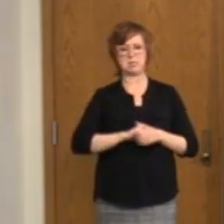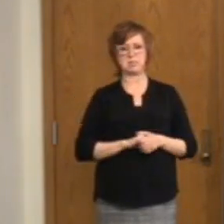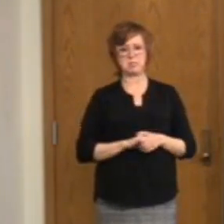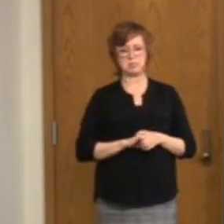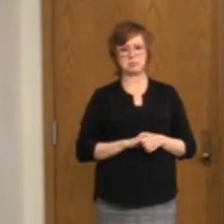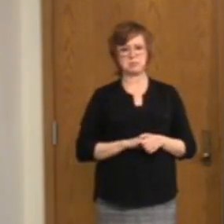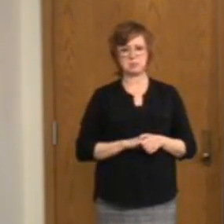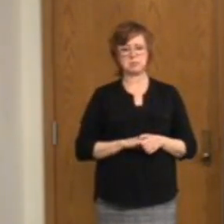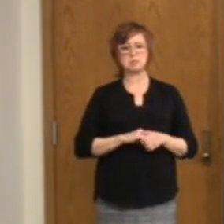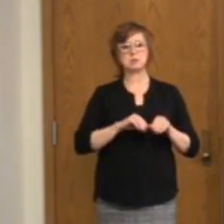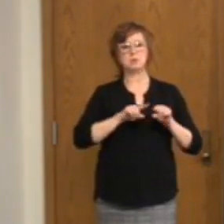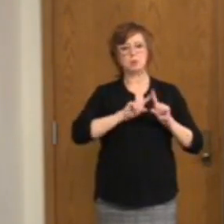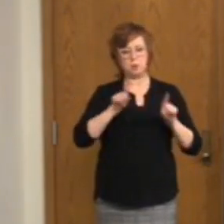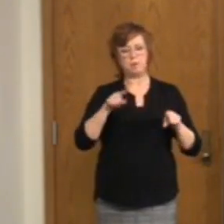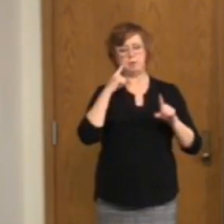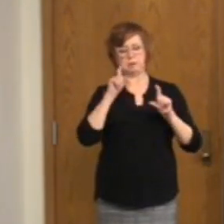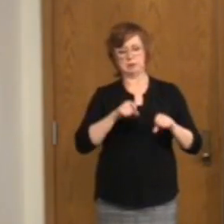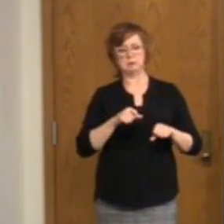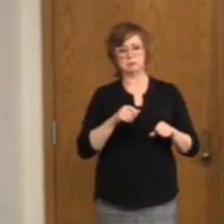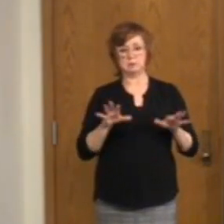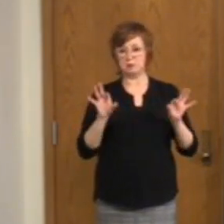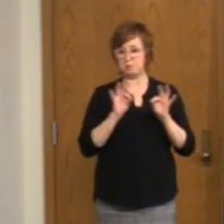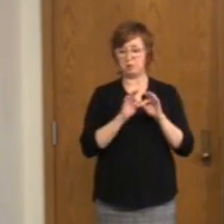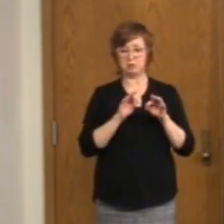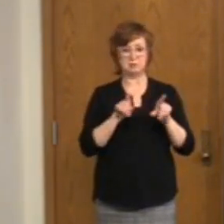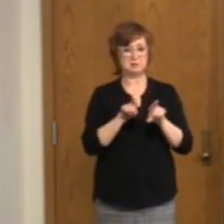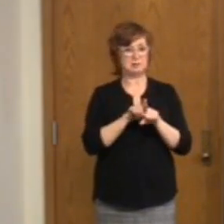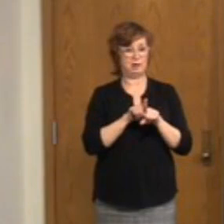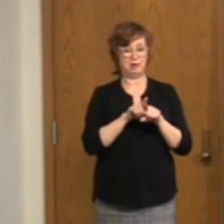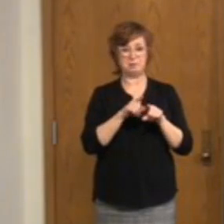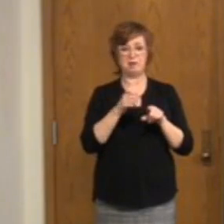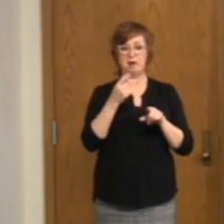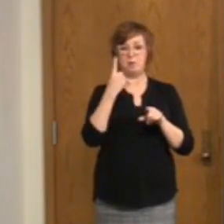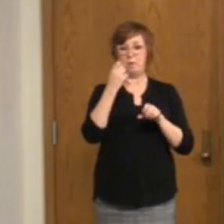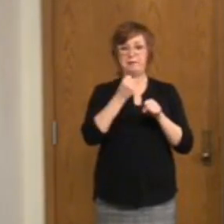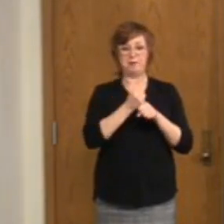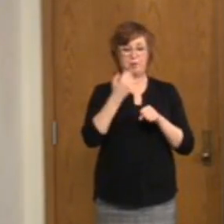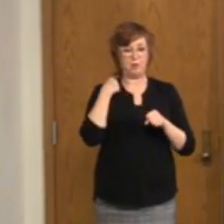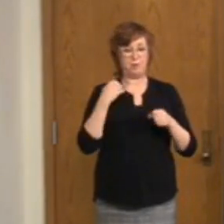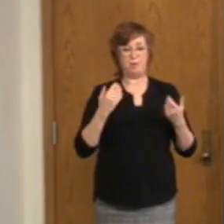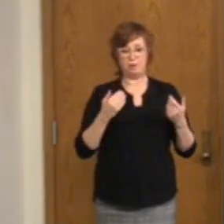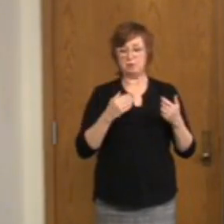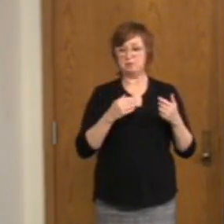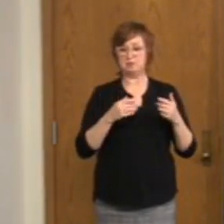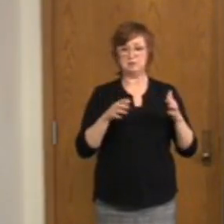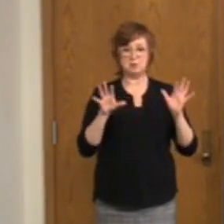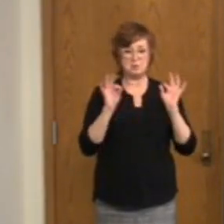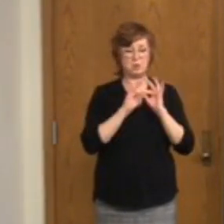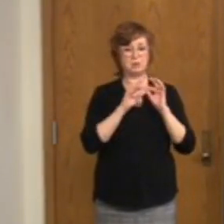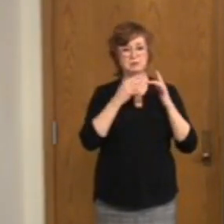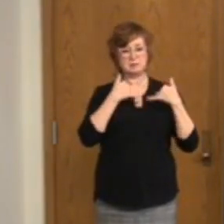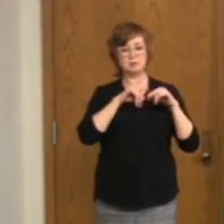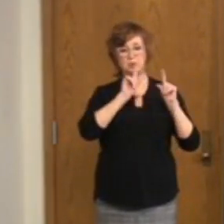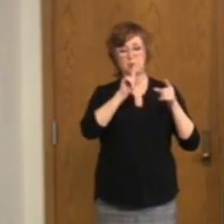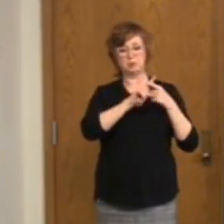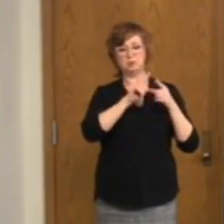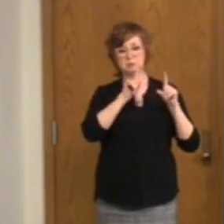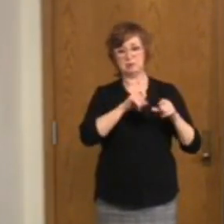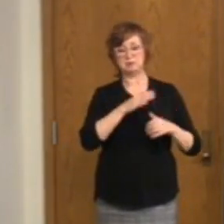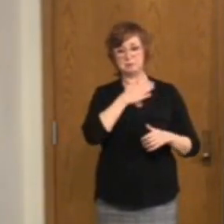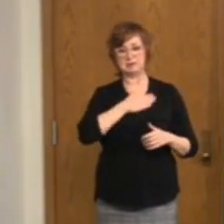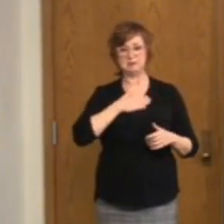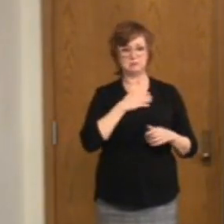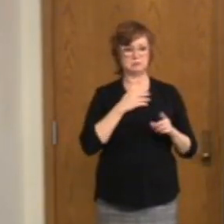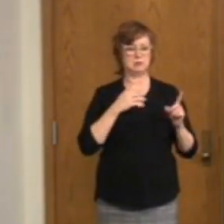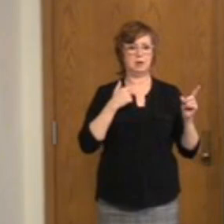tested is important today, just like it was at the beginning of the pandemic. I would just reiterate Scott's point. We have had no